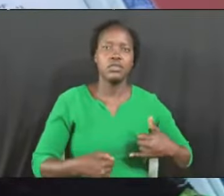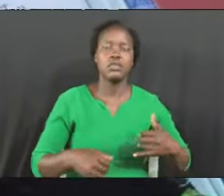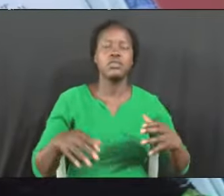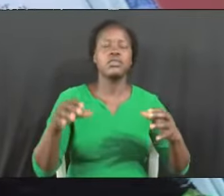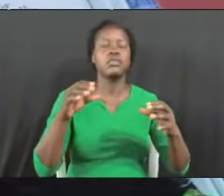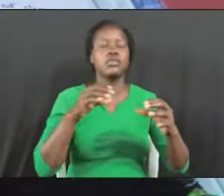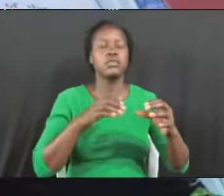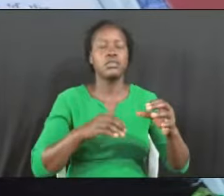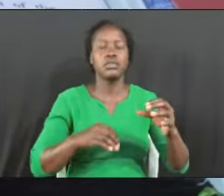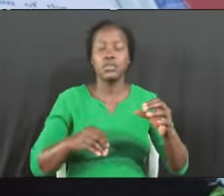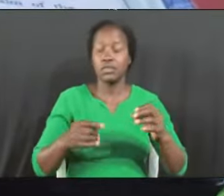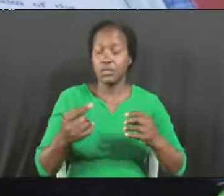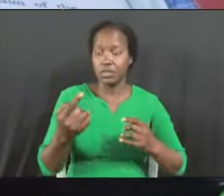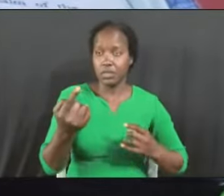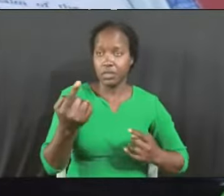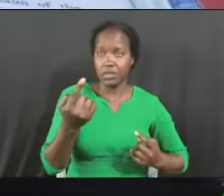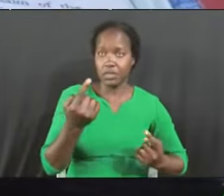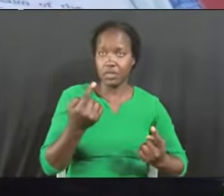Oh, come to the Father.